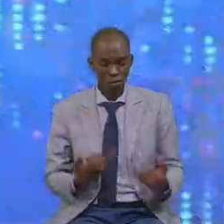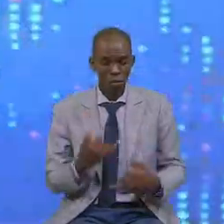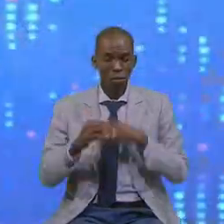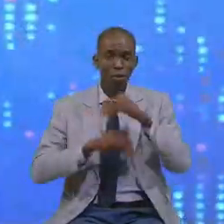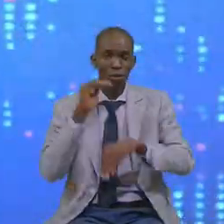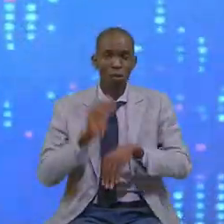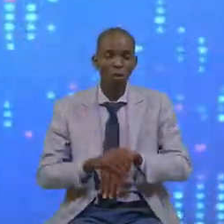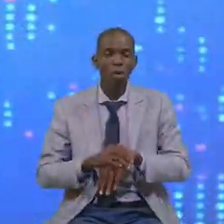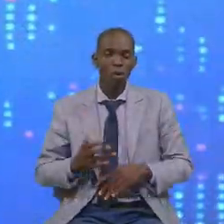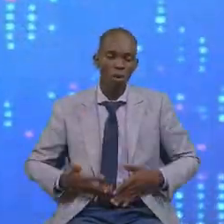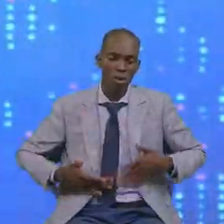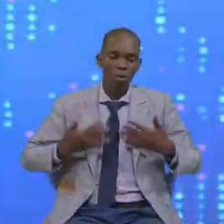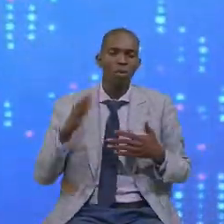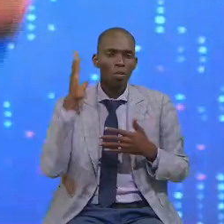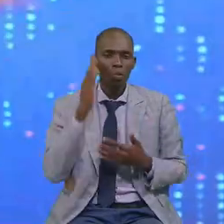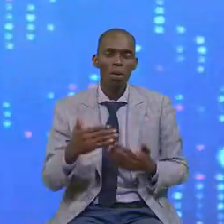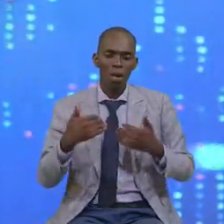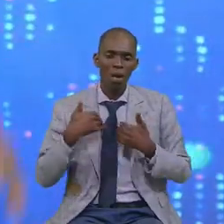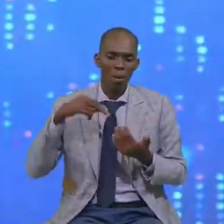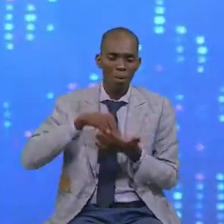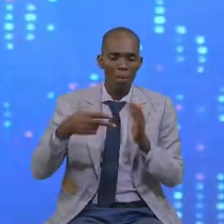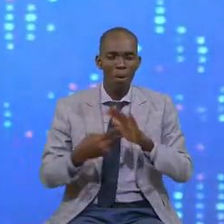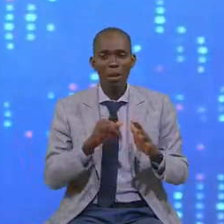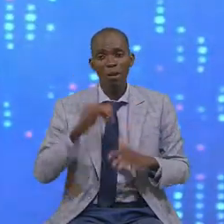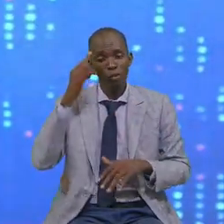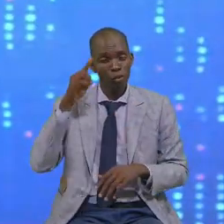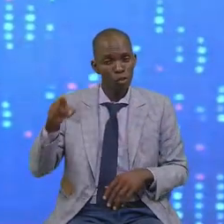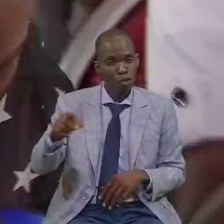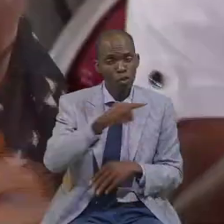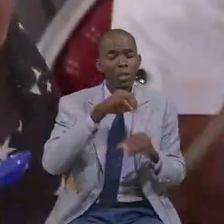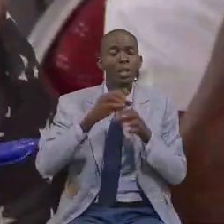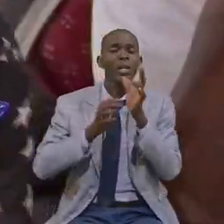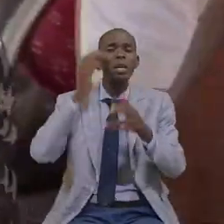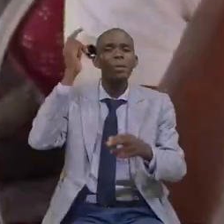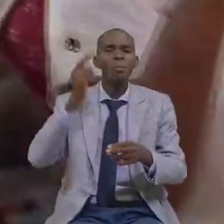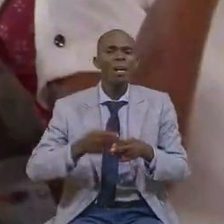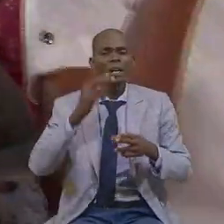life will have meaning for you in Jesus' name.